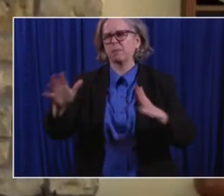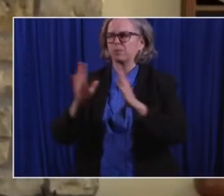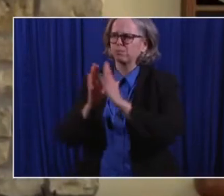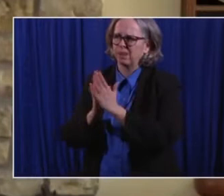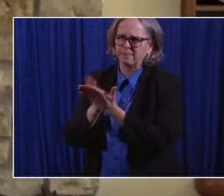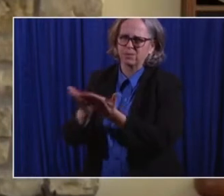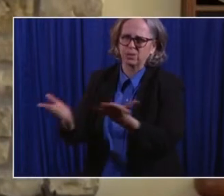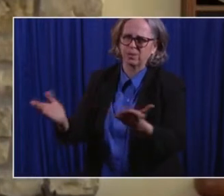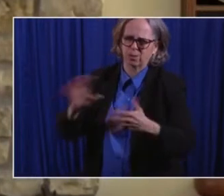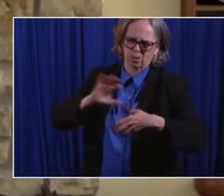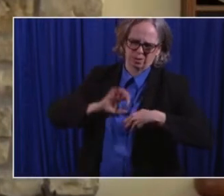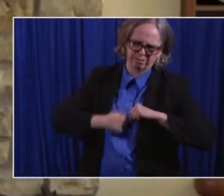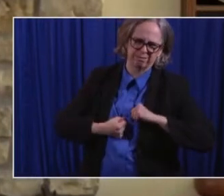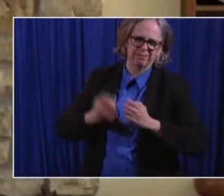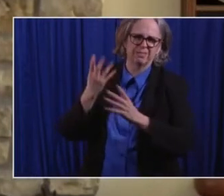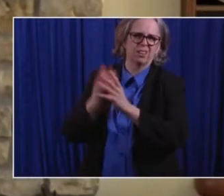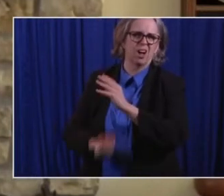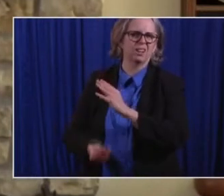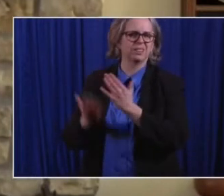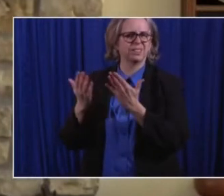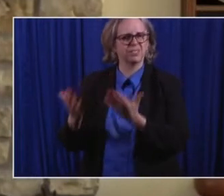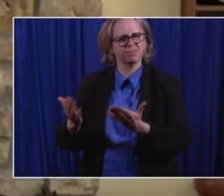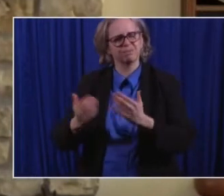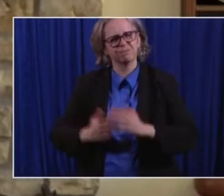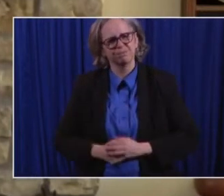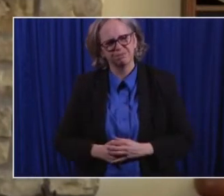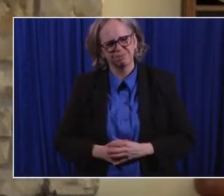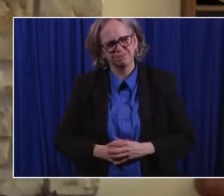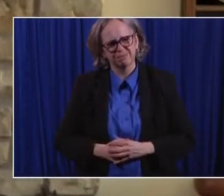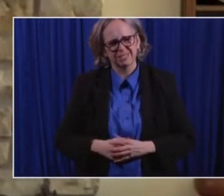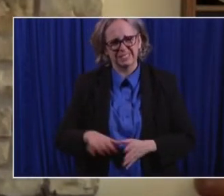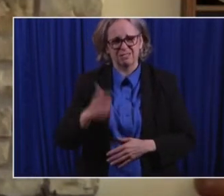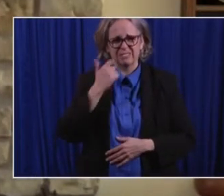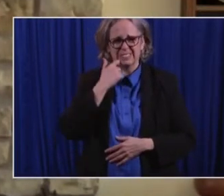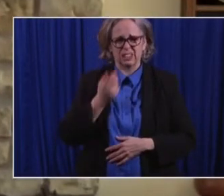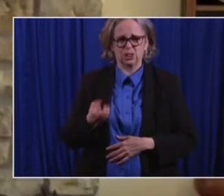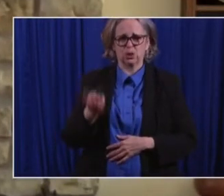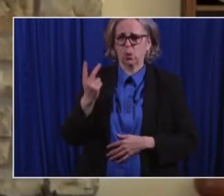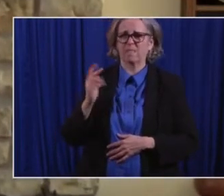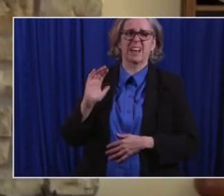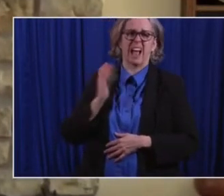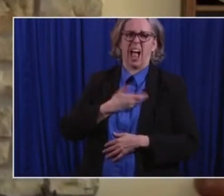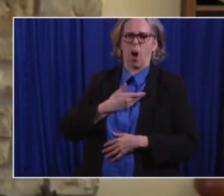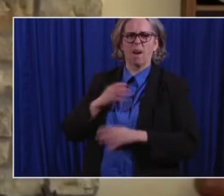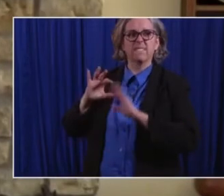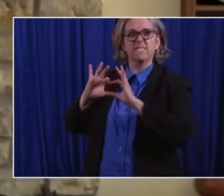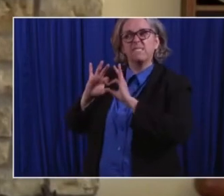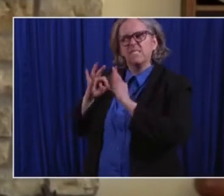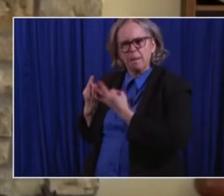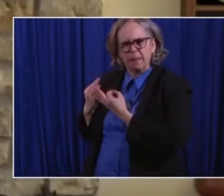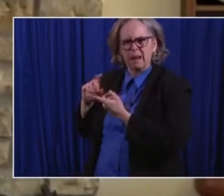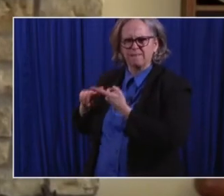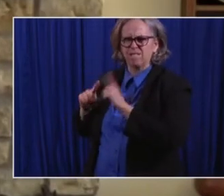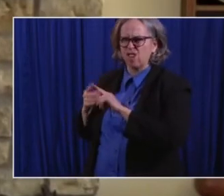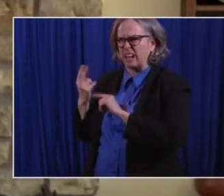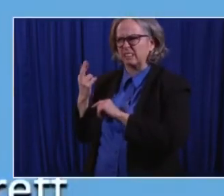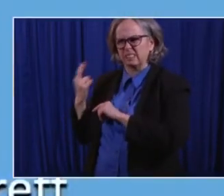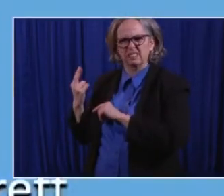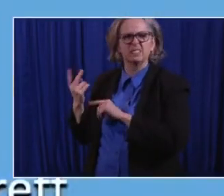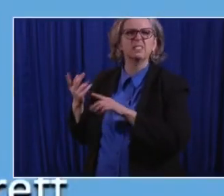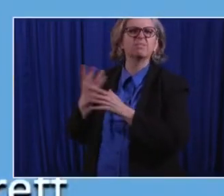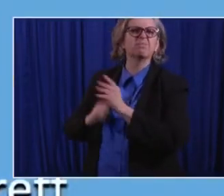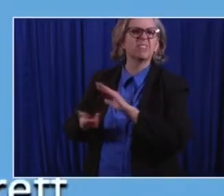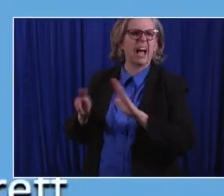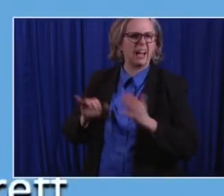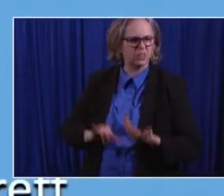Recently, sadly, 2 of our family friends have also died, and I want to mention them. On February 12th,